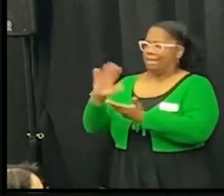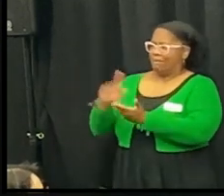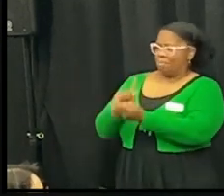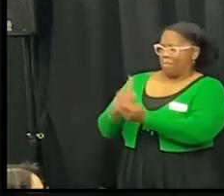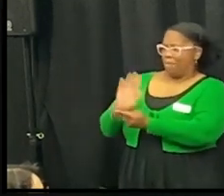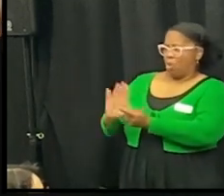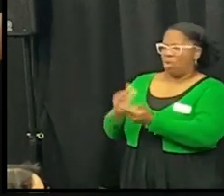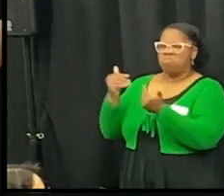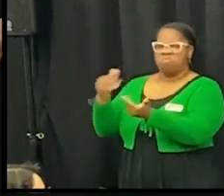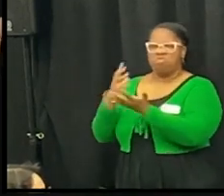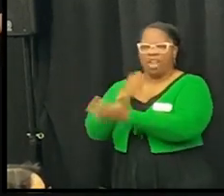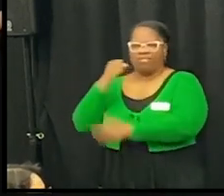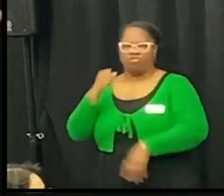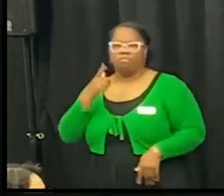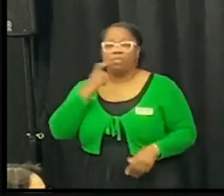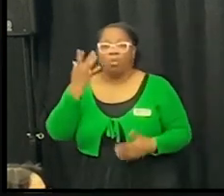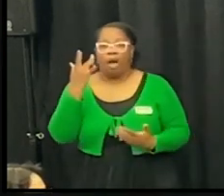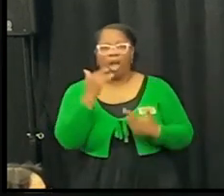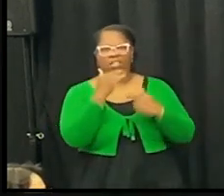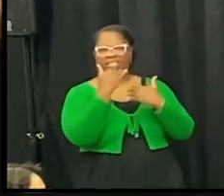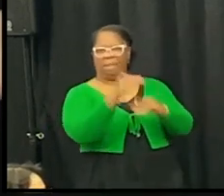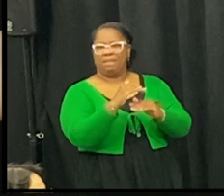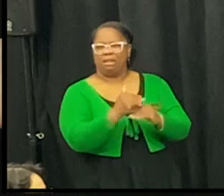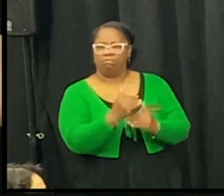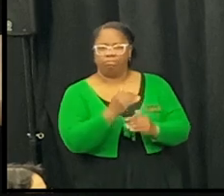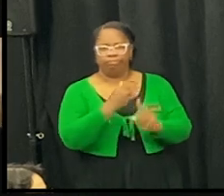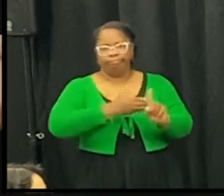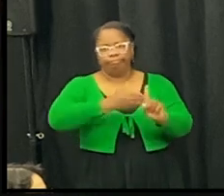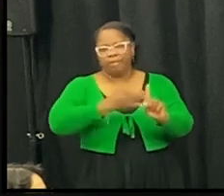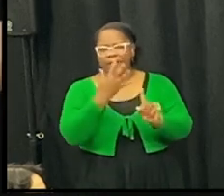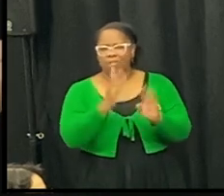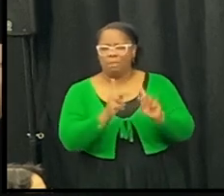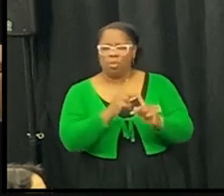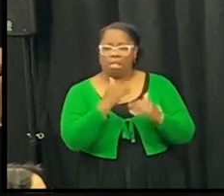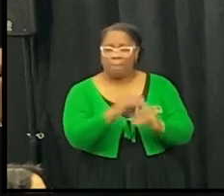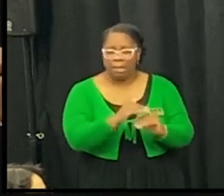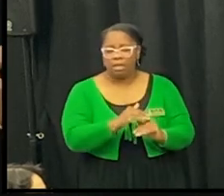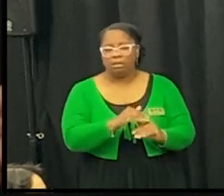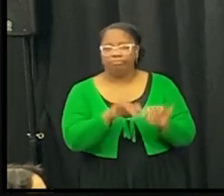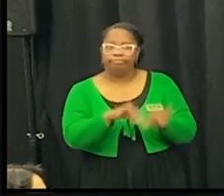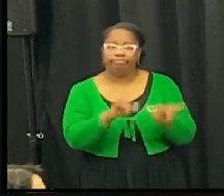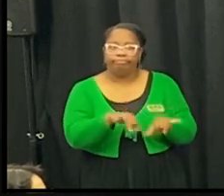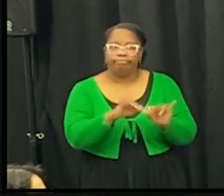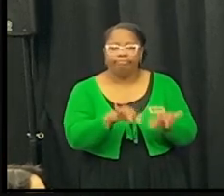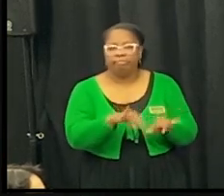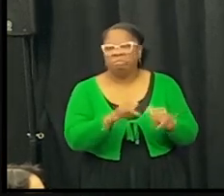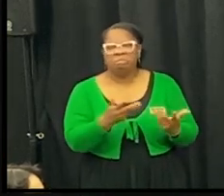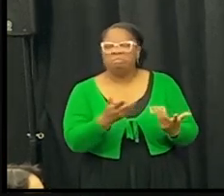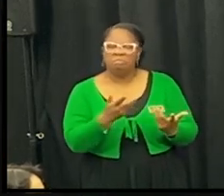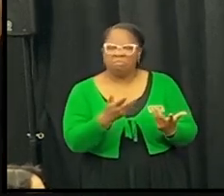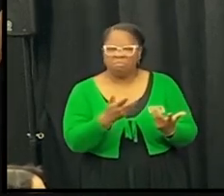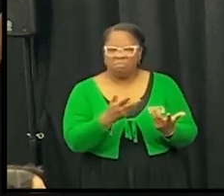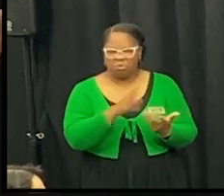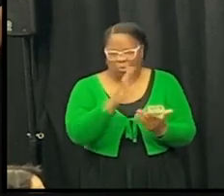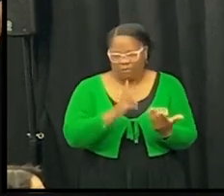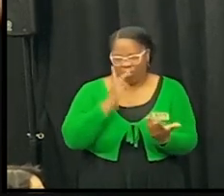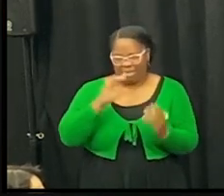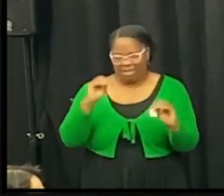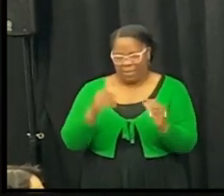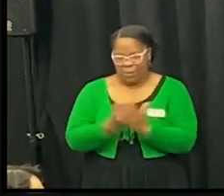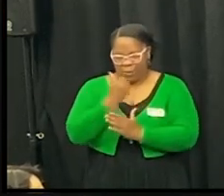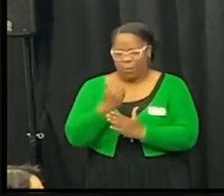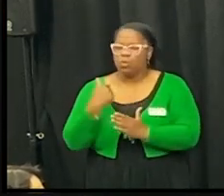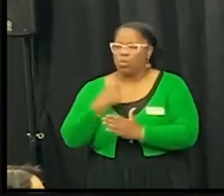were limiting your options. And also, if you're going to the same five people, you're getting the same five candidates. So we're really trying to expand that.